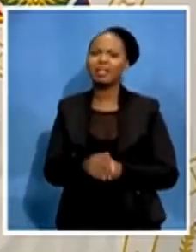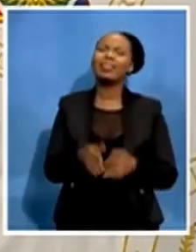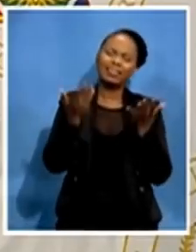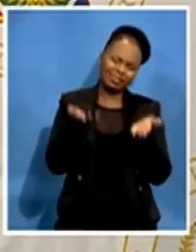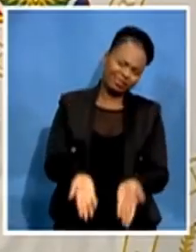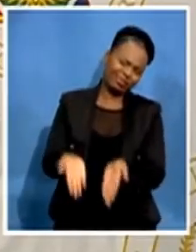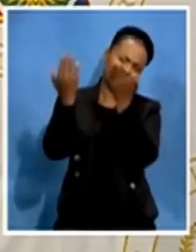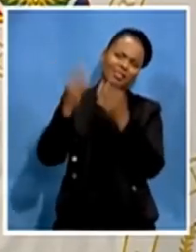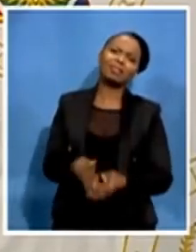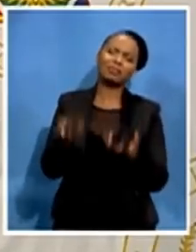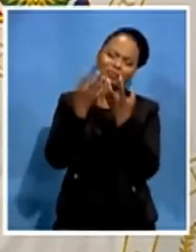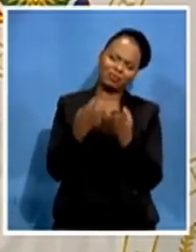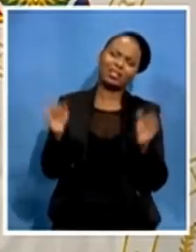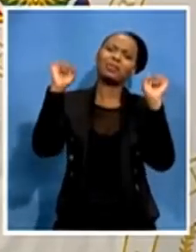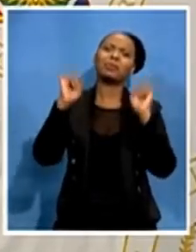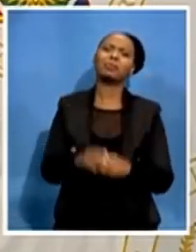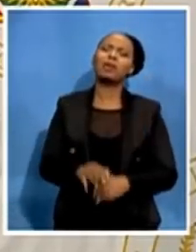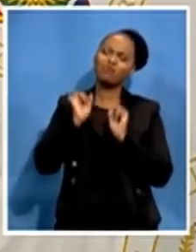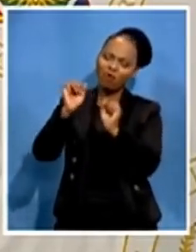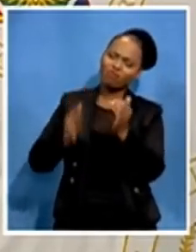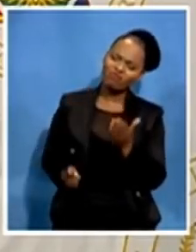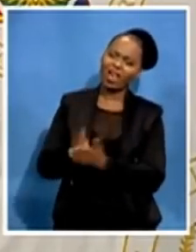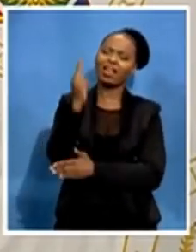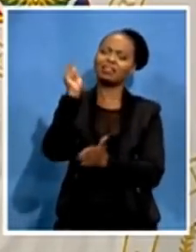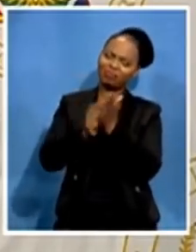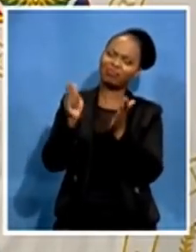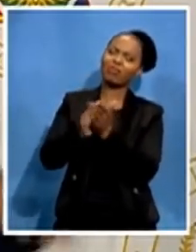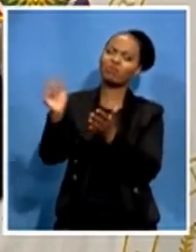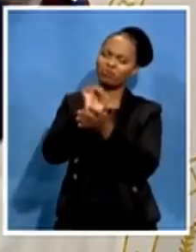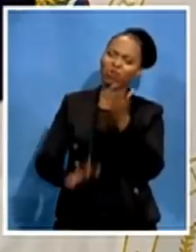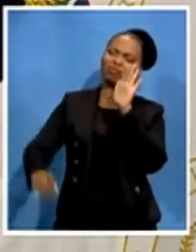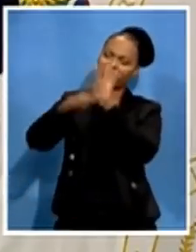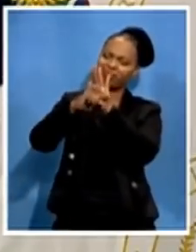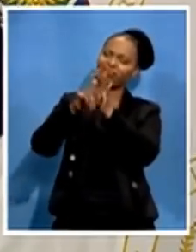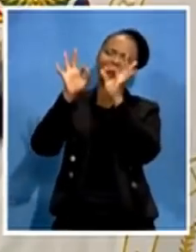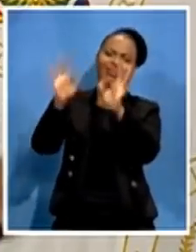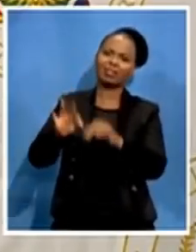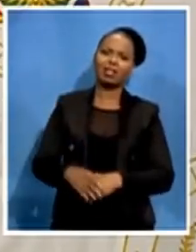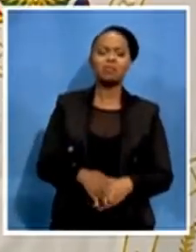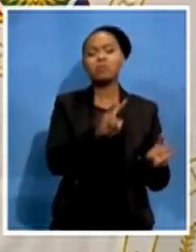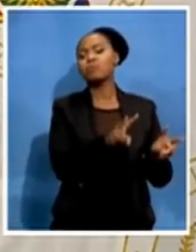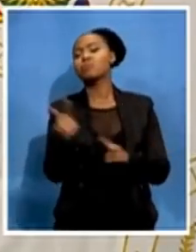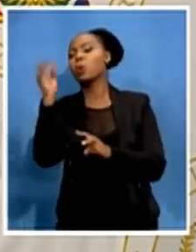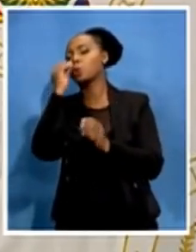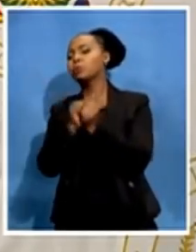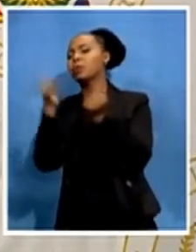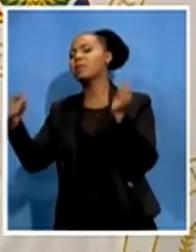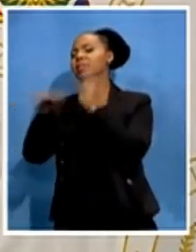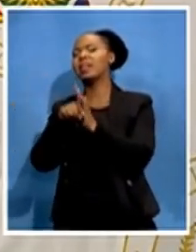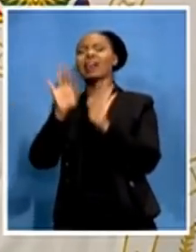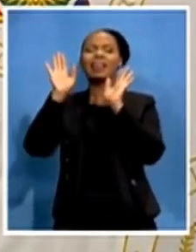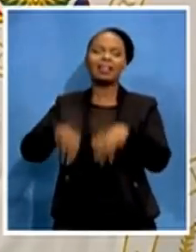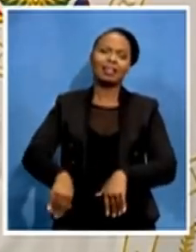right. And people should not look negatively at these people. No. They can pile up as many complaints as they want. It is their